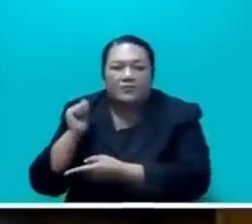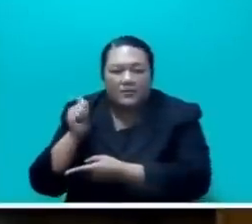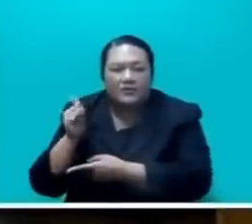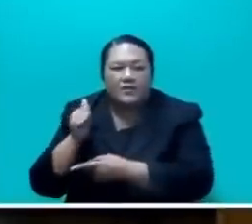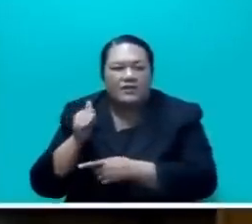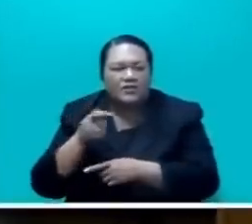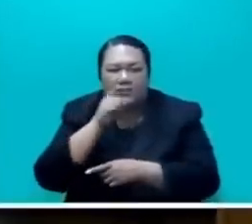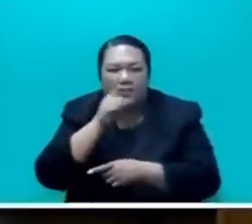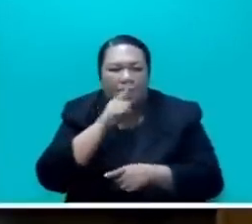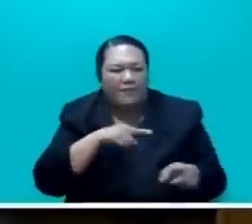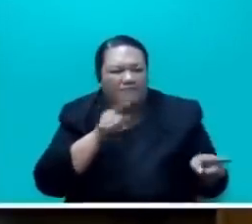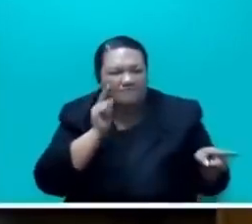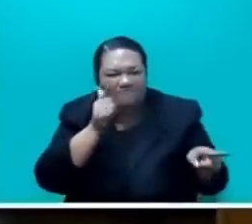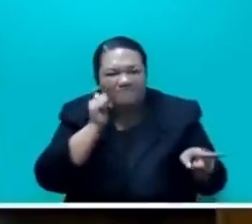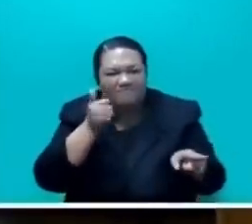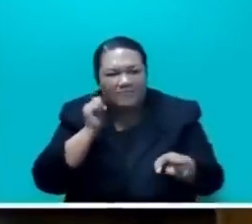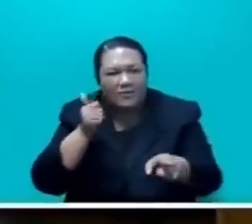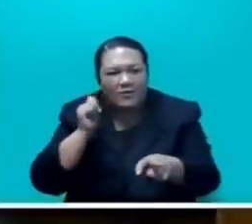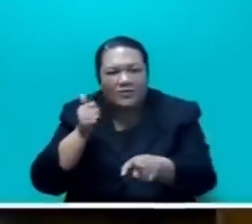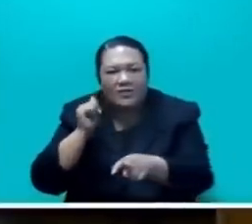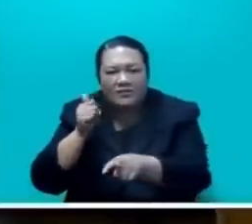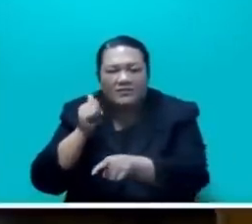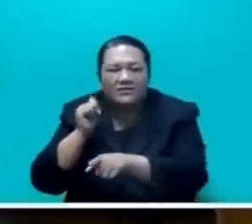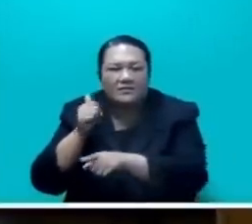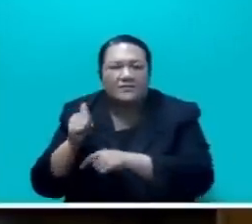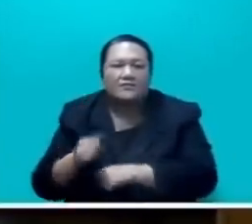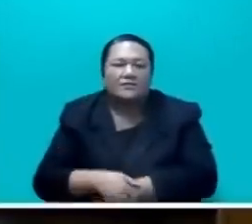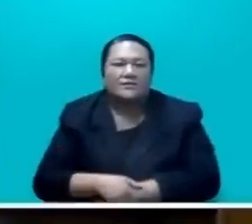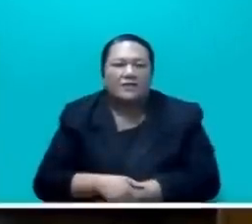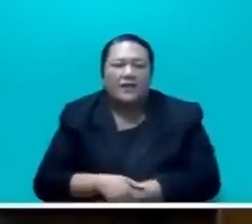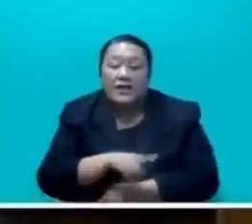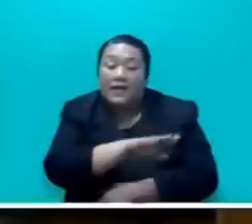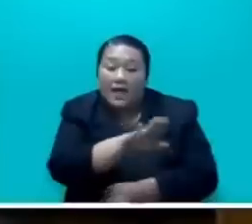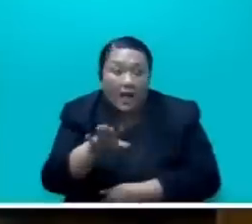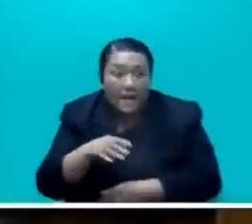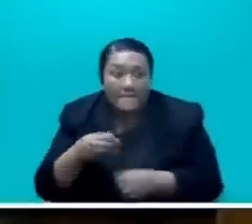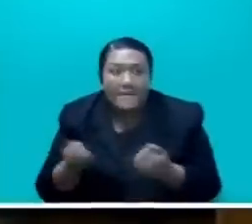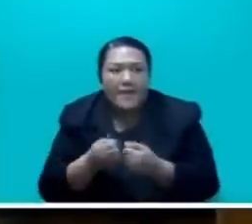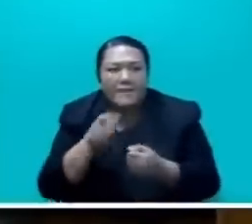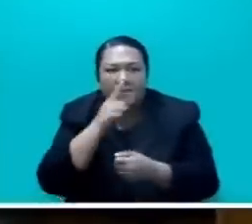So apologizing really has not meant much to